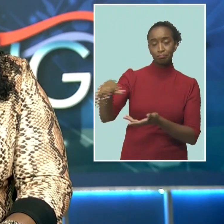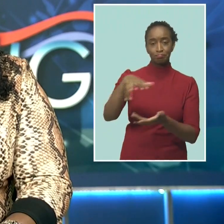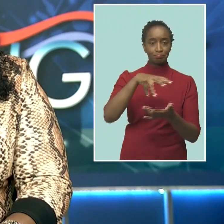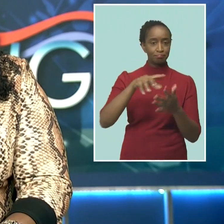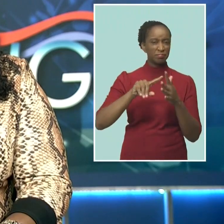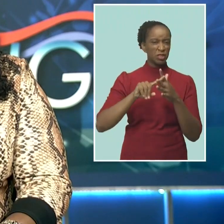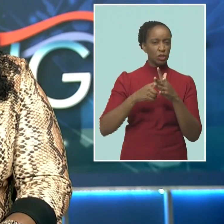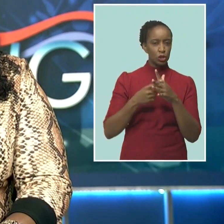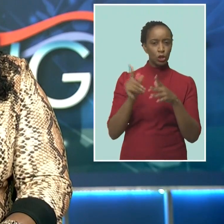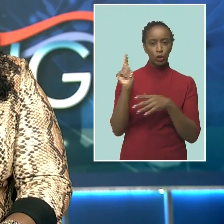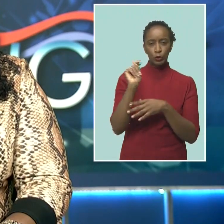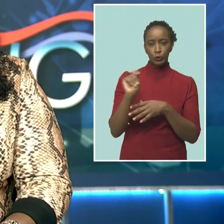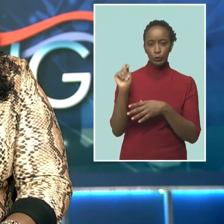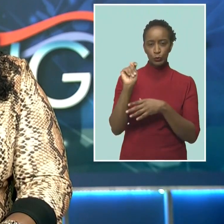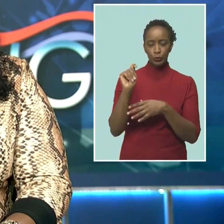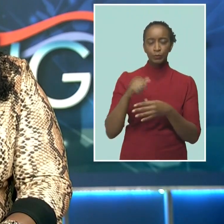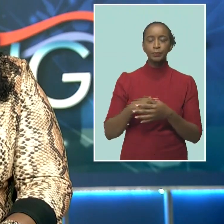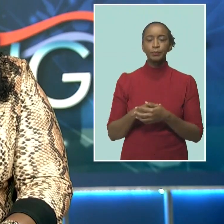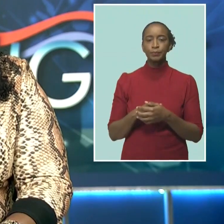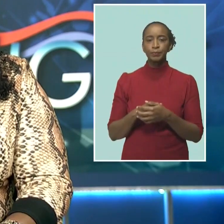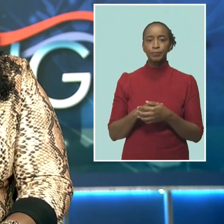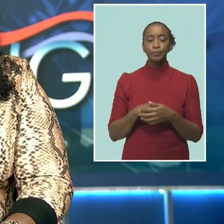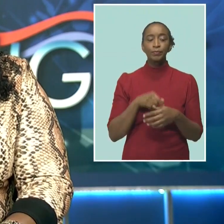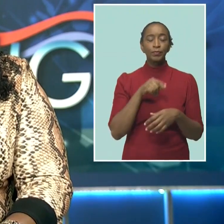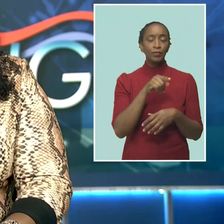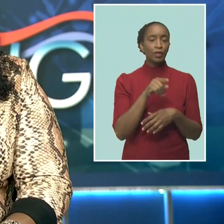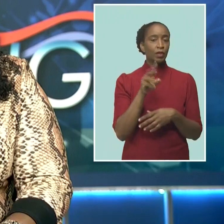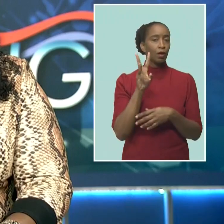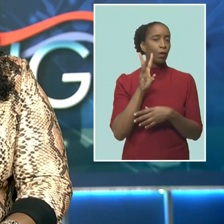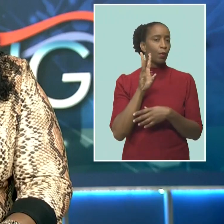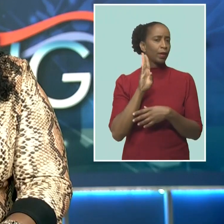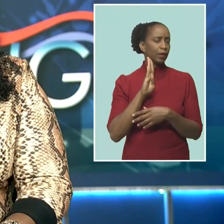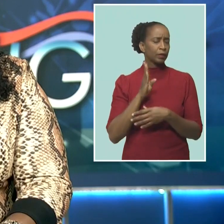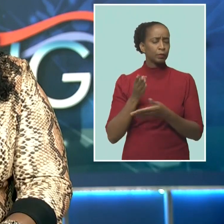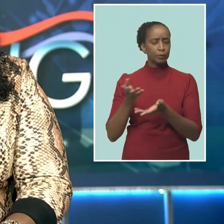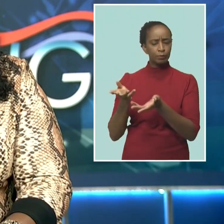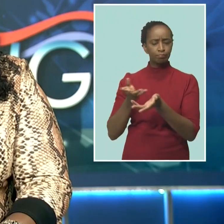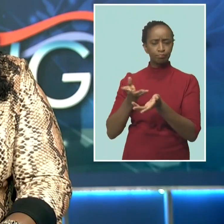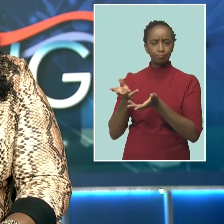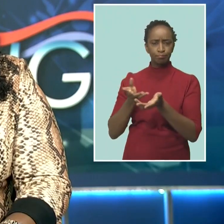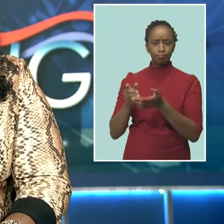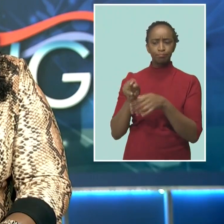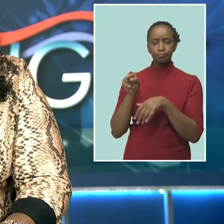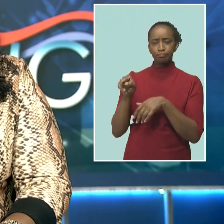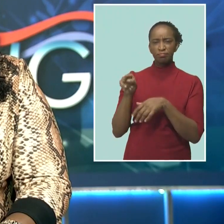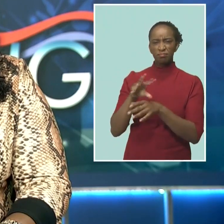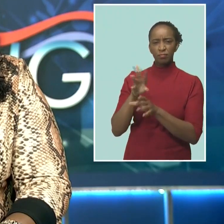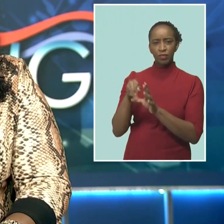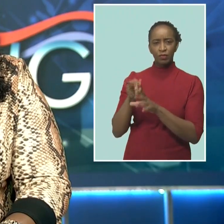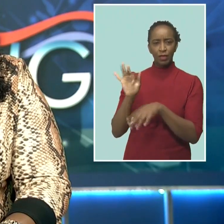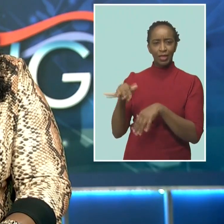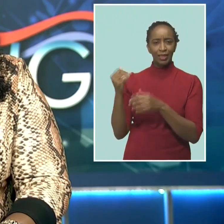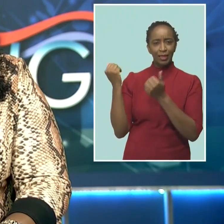of the Barbados Sugar Industry Limited, Mark Seeley, about the improvements and changes for this year's harvest.